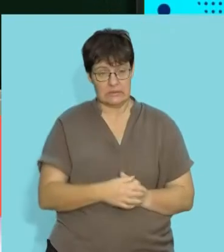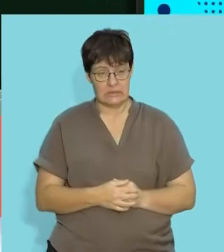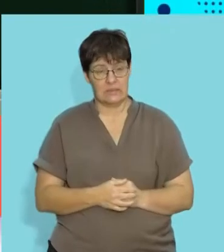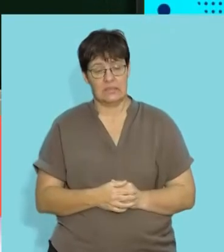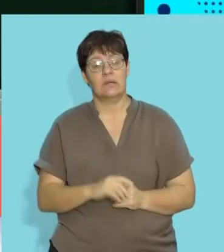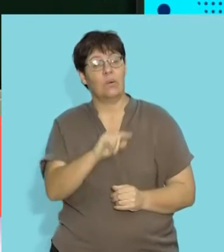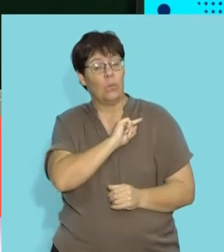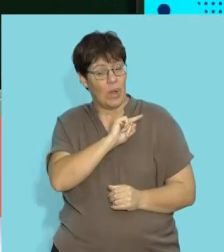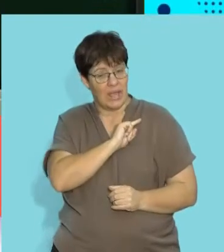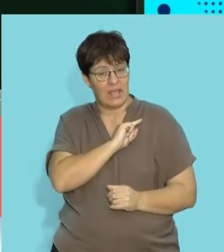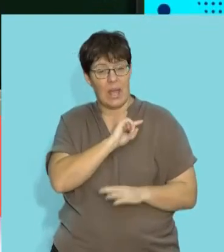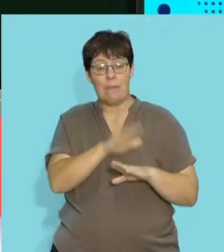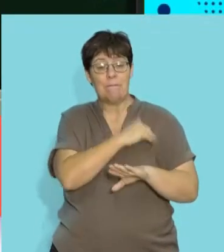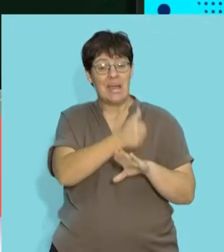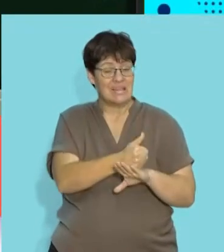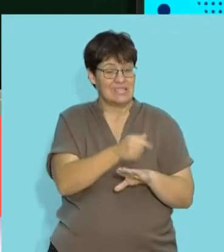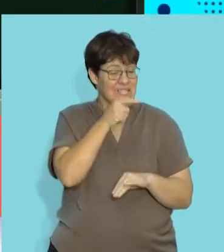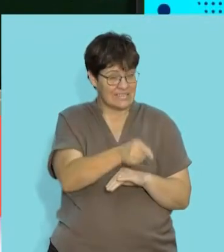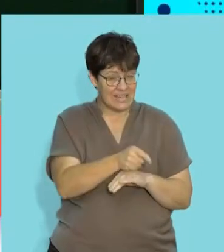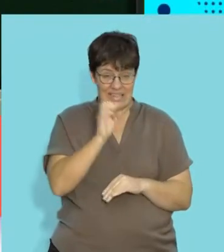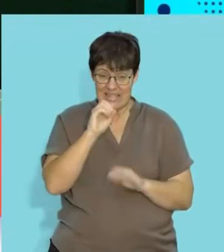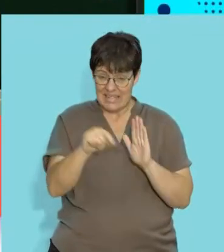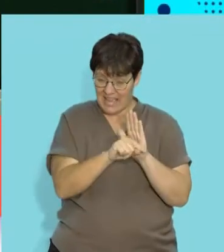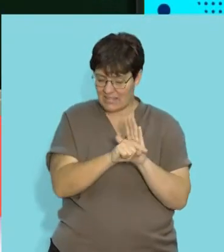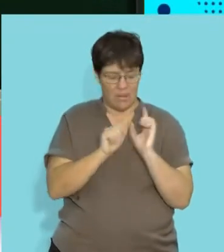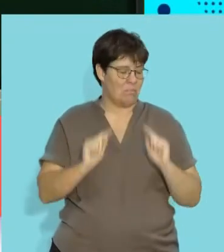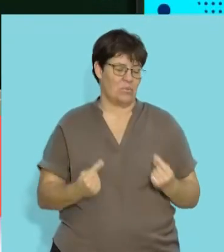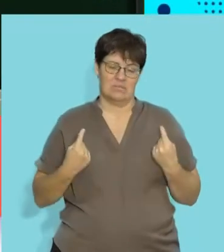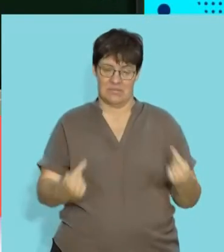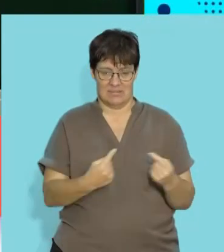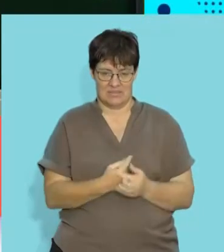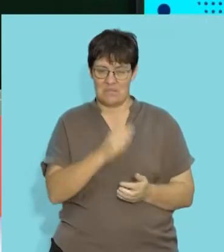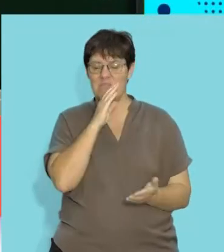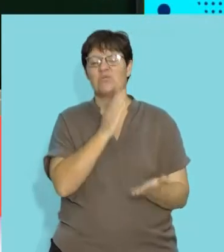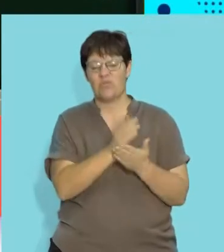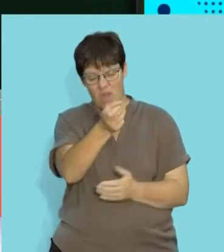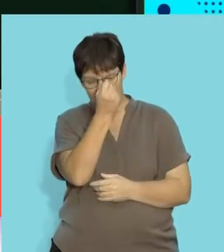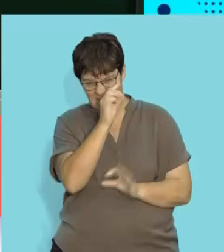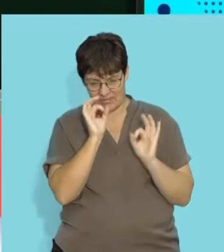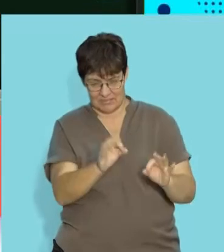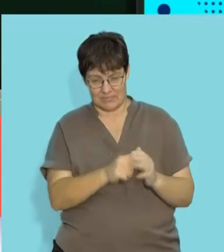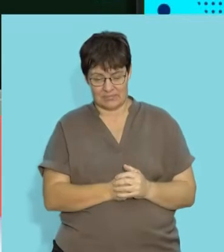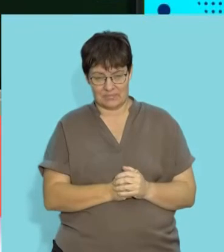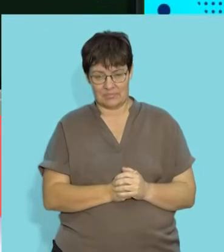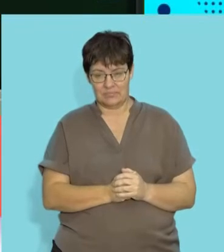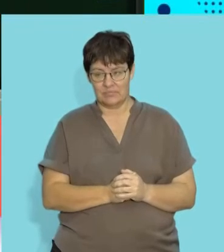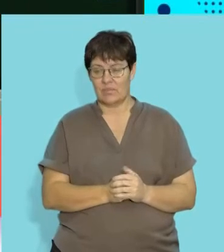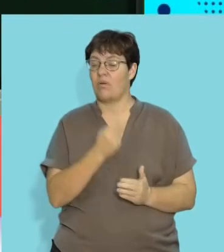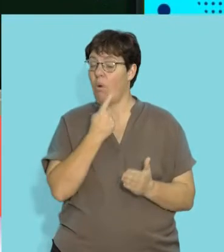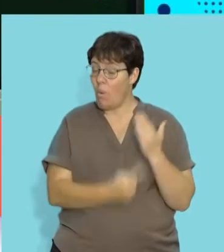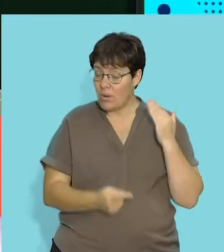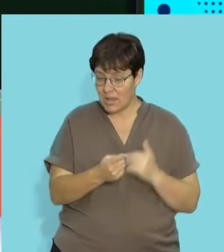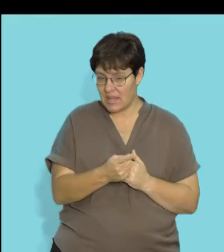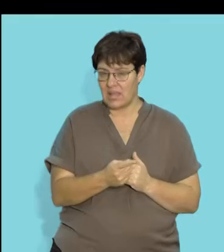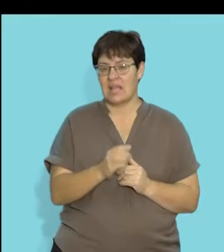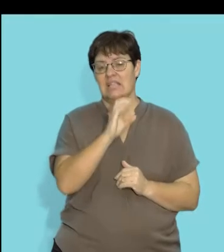way, because you cannot have a base of an exponent as a negative. So please just make sure you understand that.